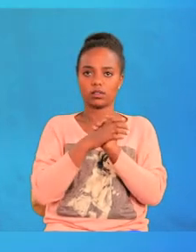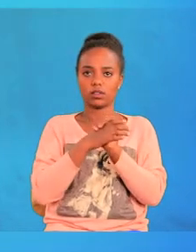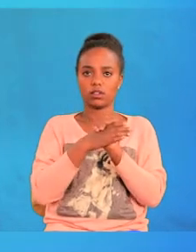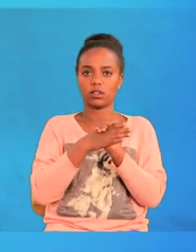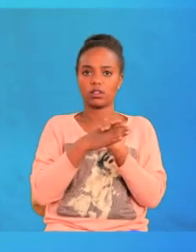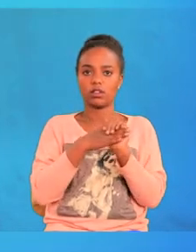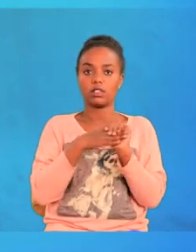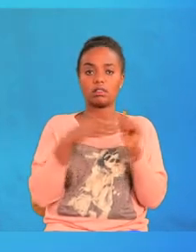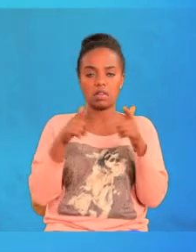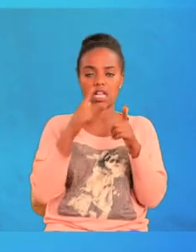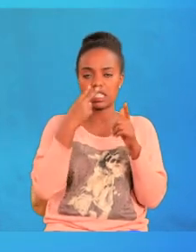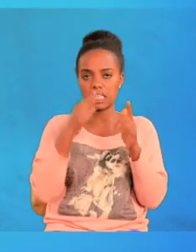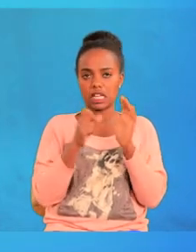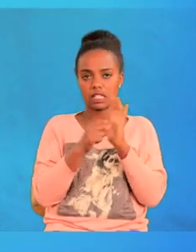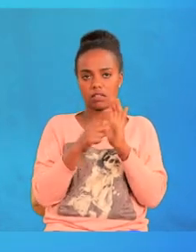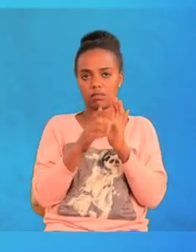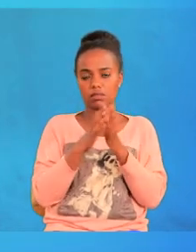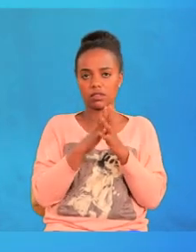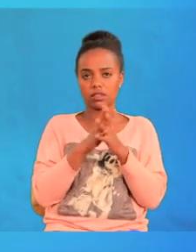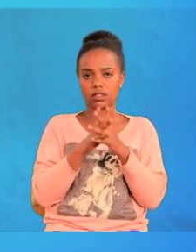example.